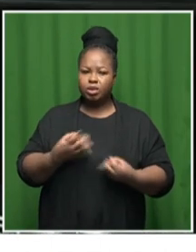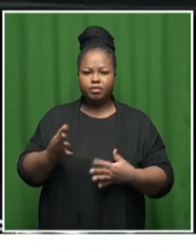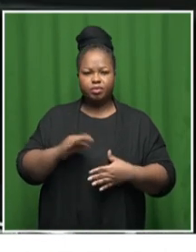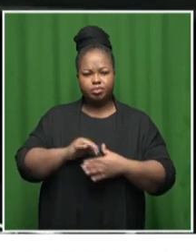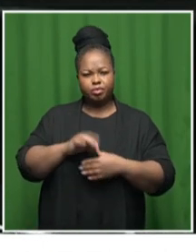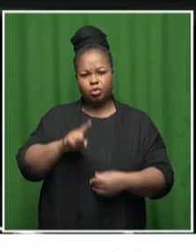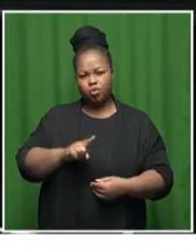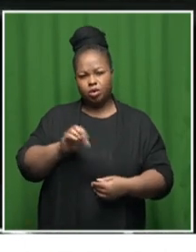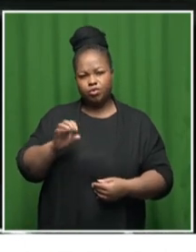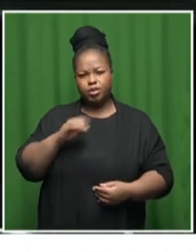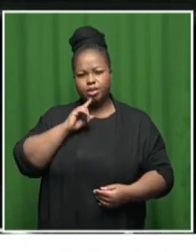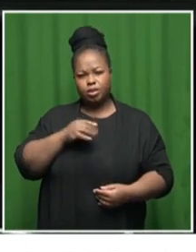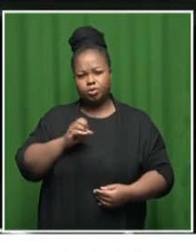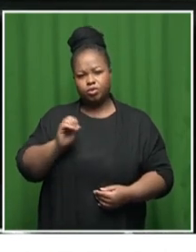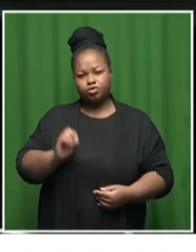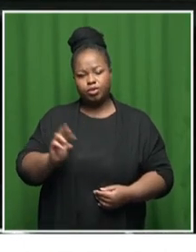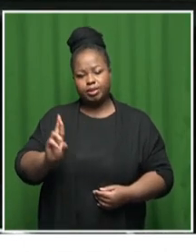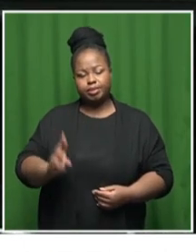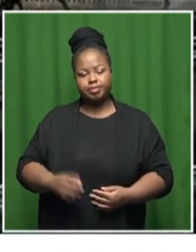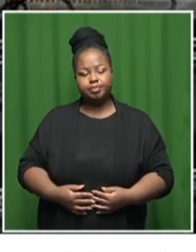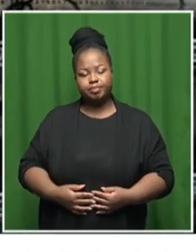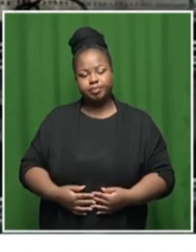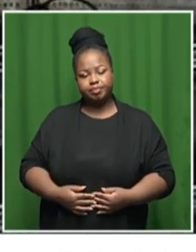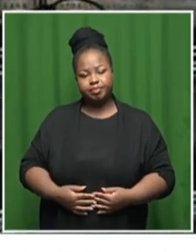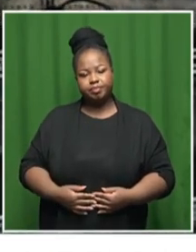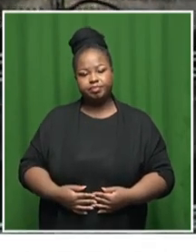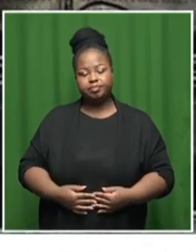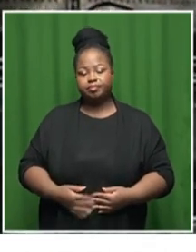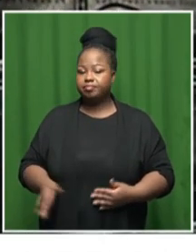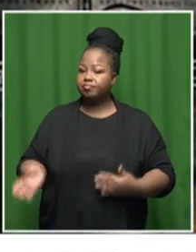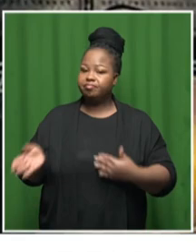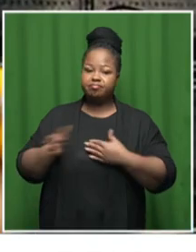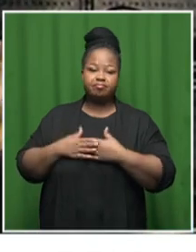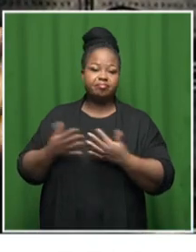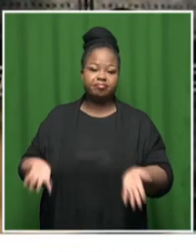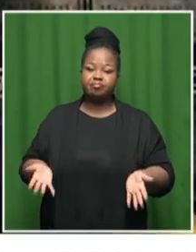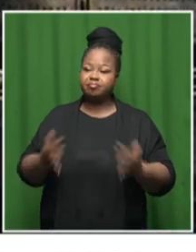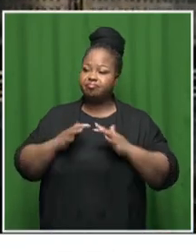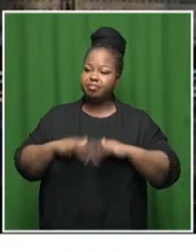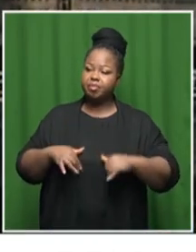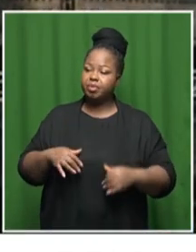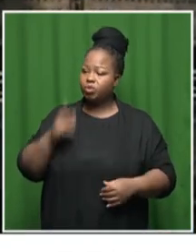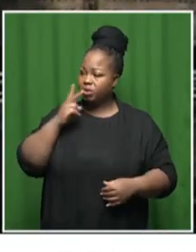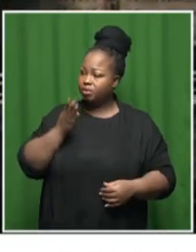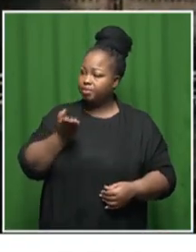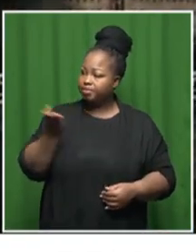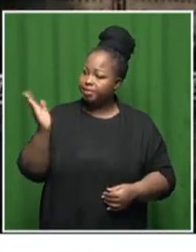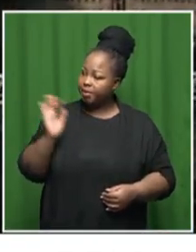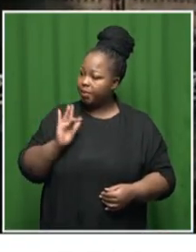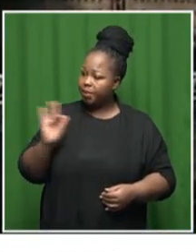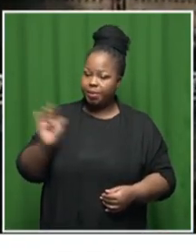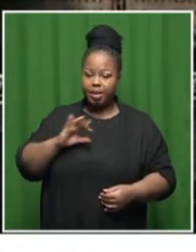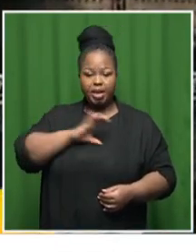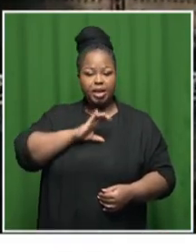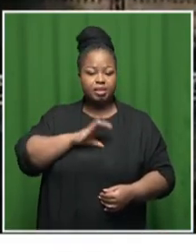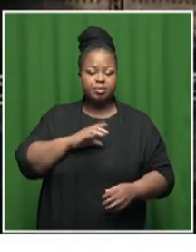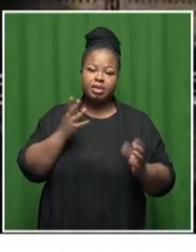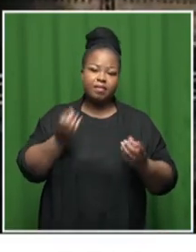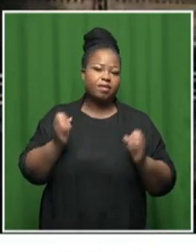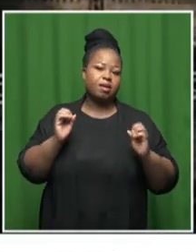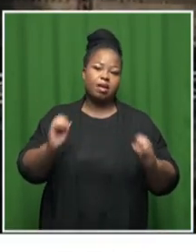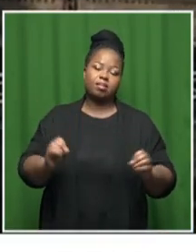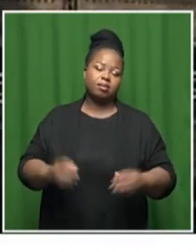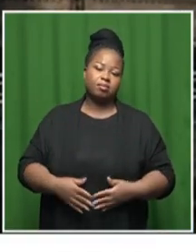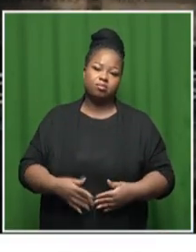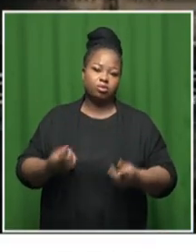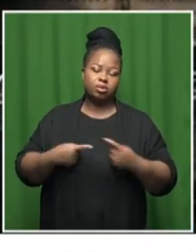worth 100,000 rand. This completely shut us down. You can see we almost have no customers. I have nothing on the shelves,